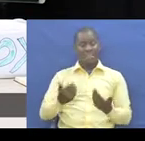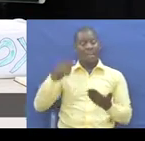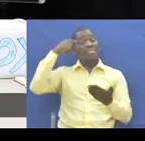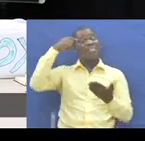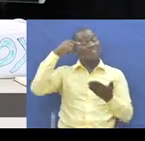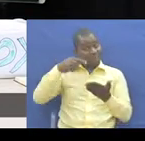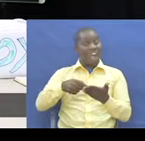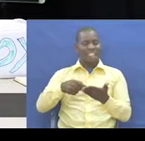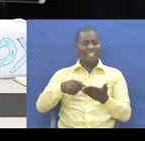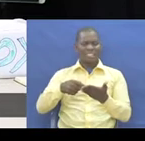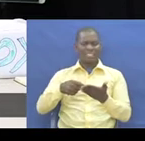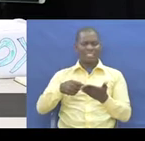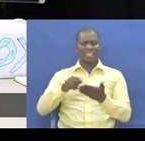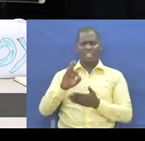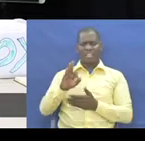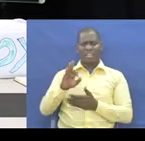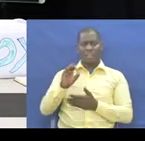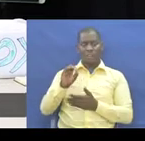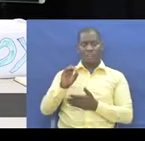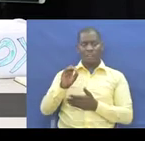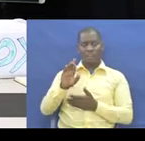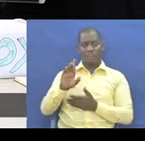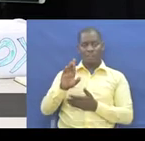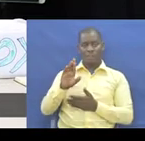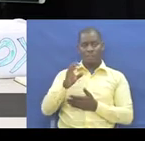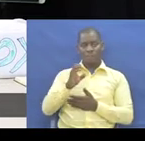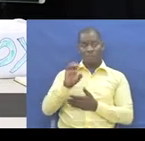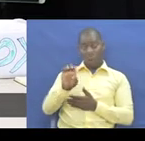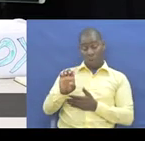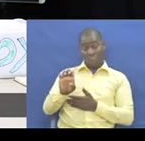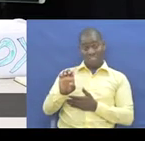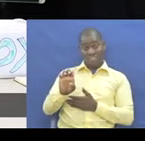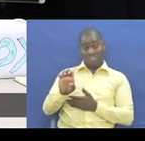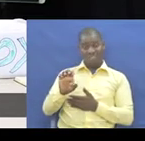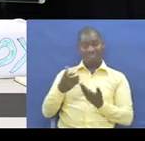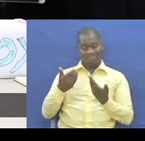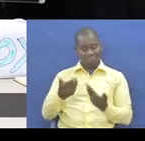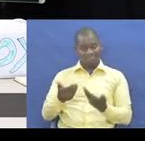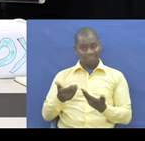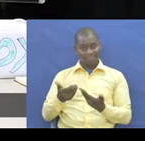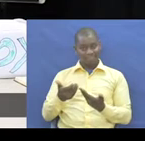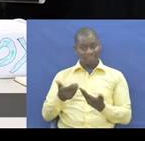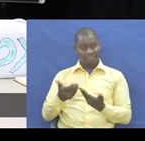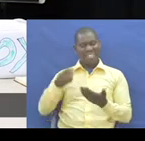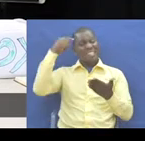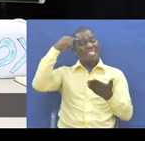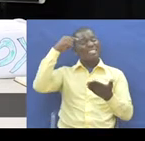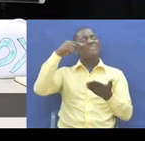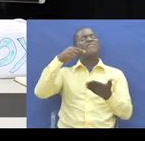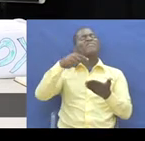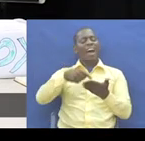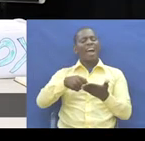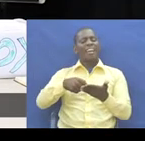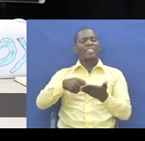force. Now, we can define a force as a pull or push, that a